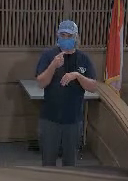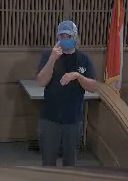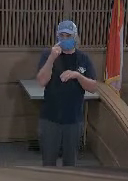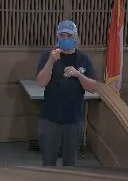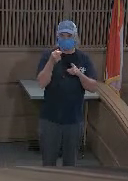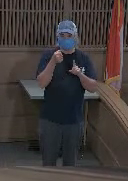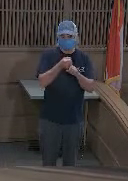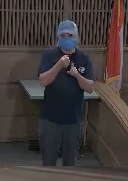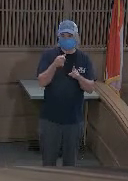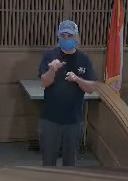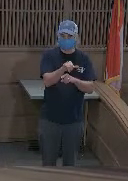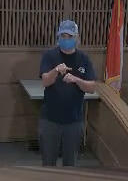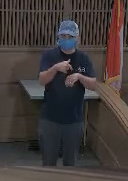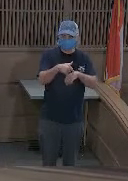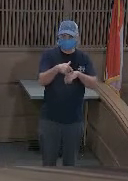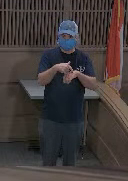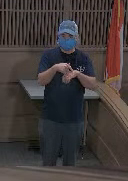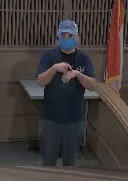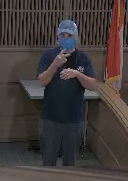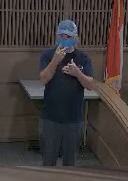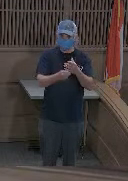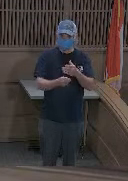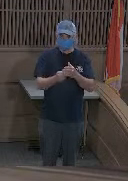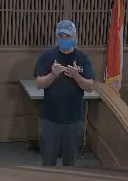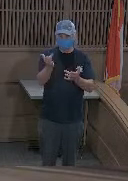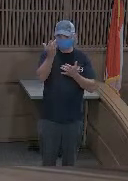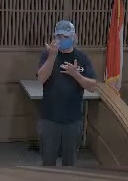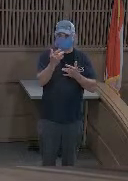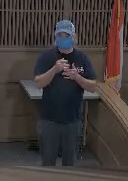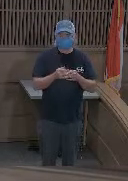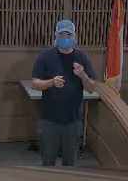that occasion. One of my cousins